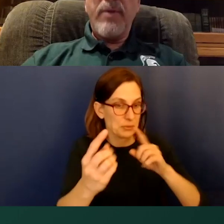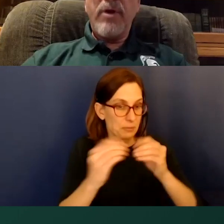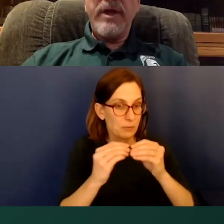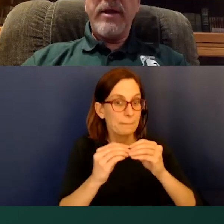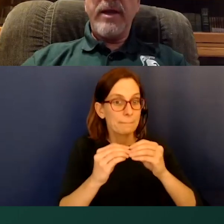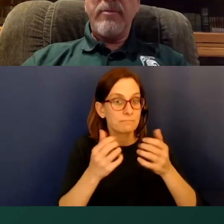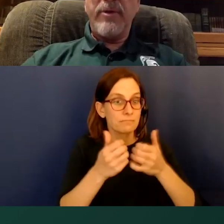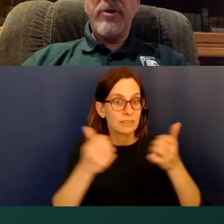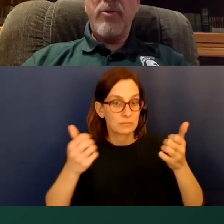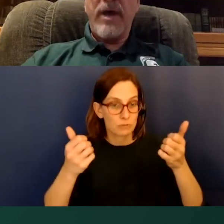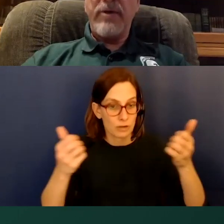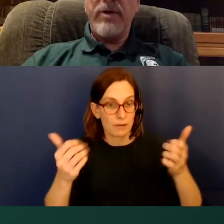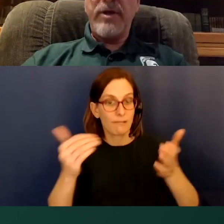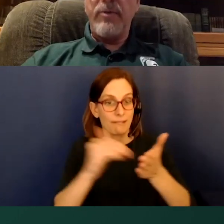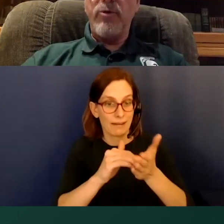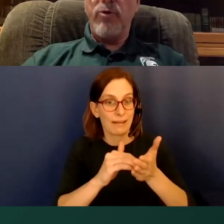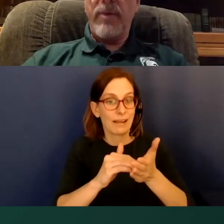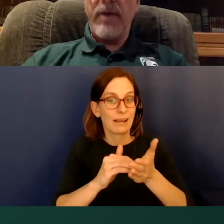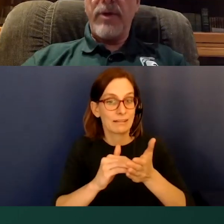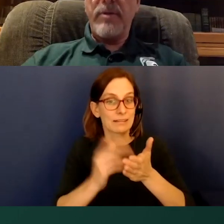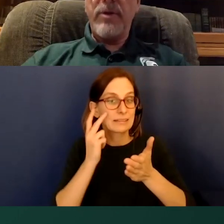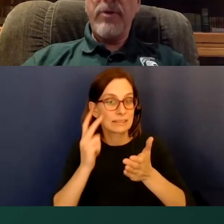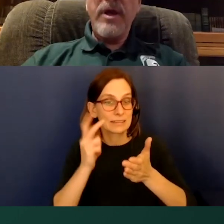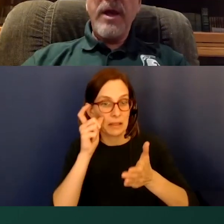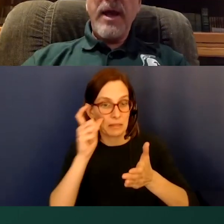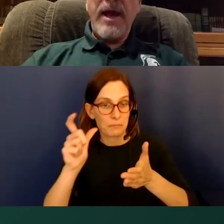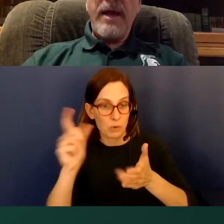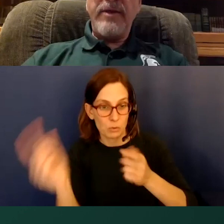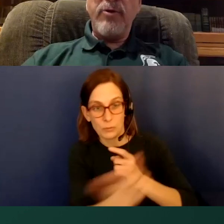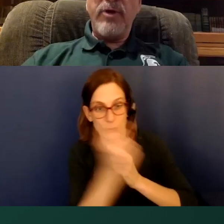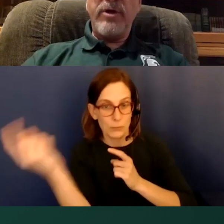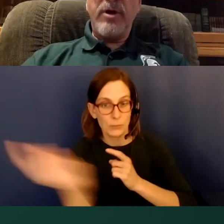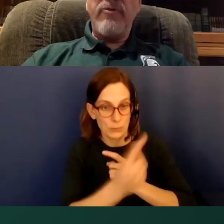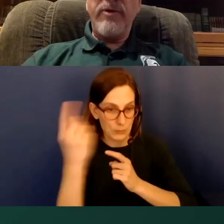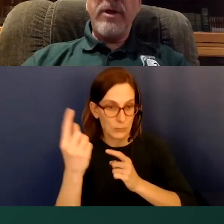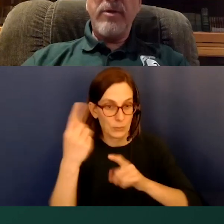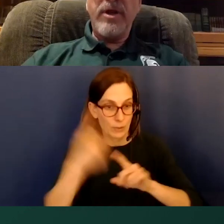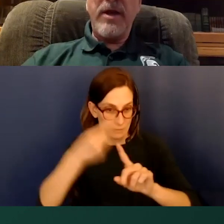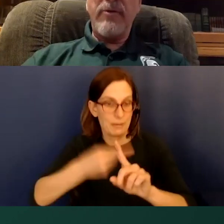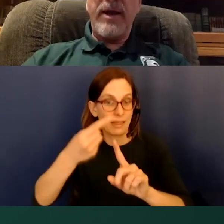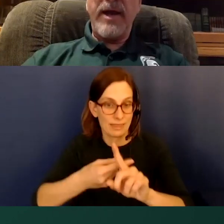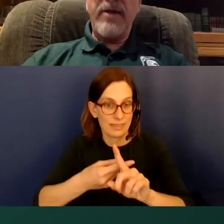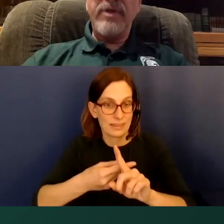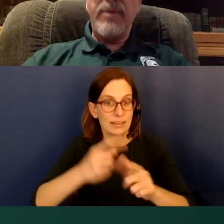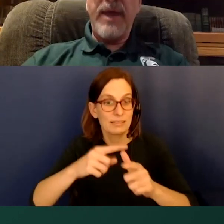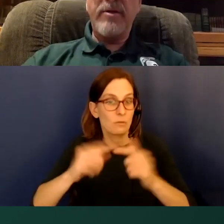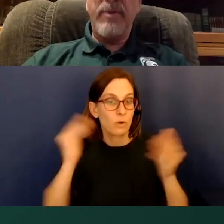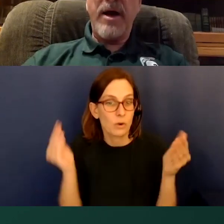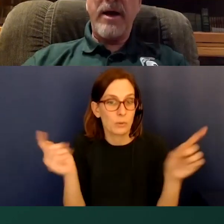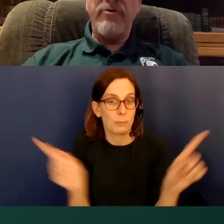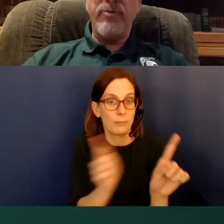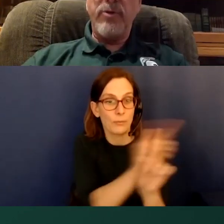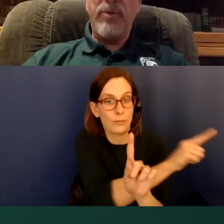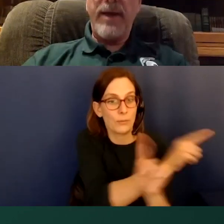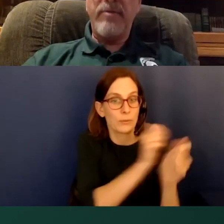spreading apart again as the months go by. You can see the moon going by once a month. And then they're going to come very close together and actually pass